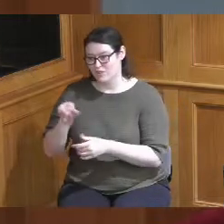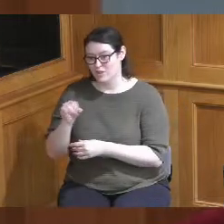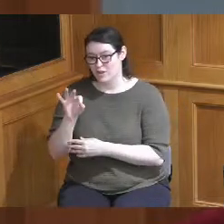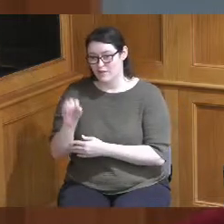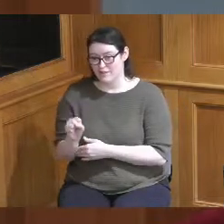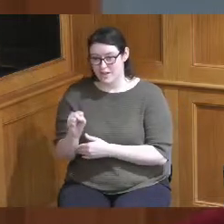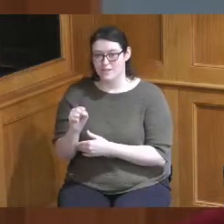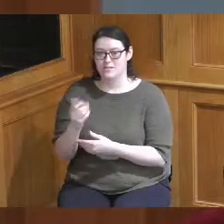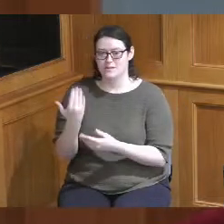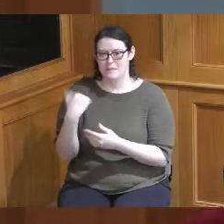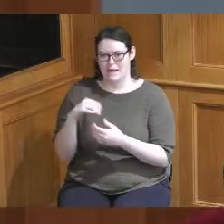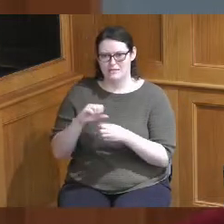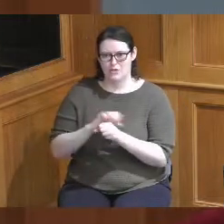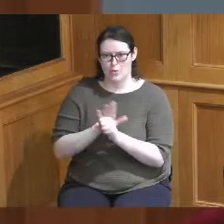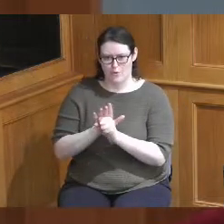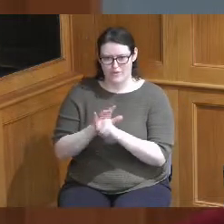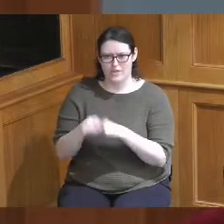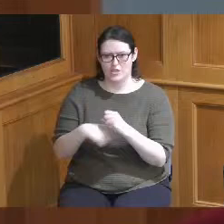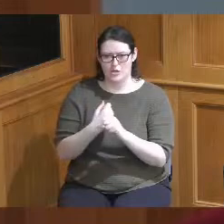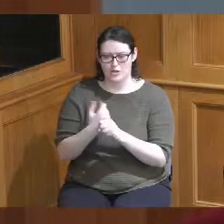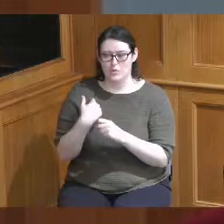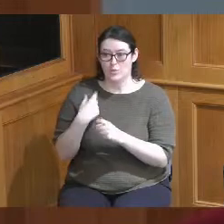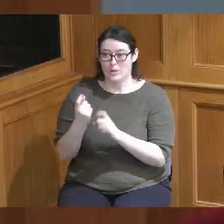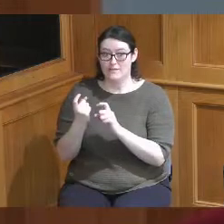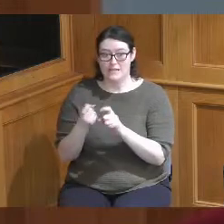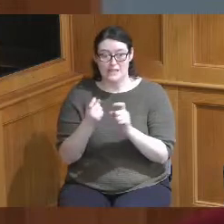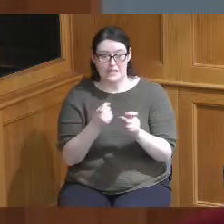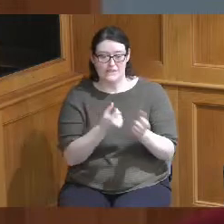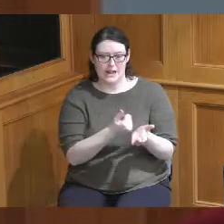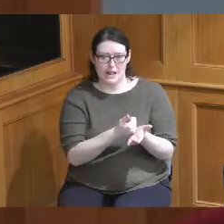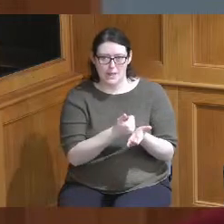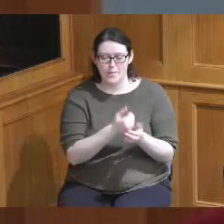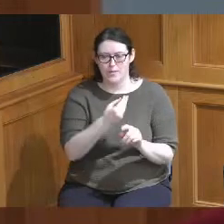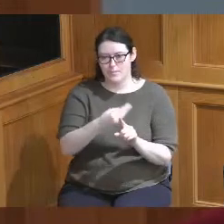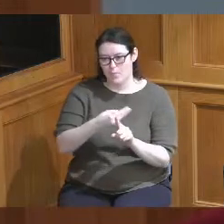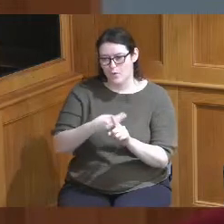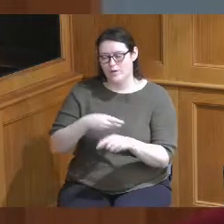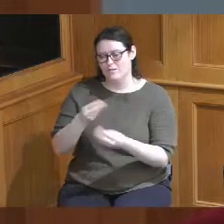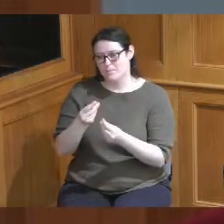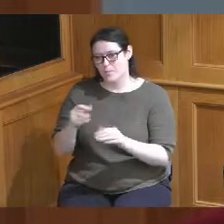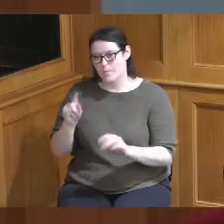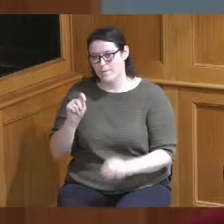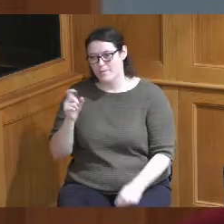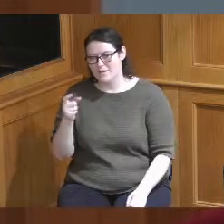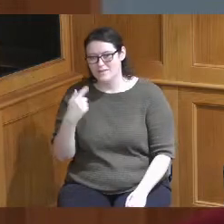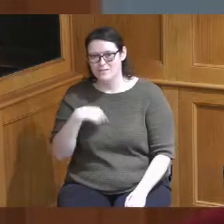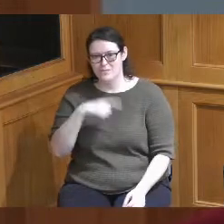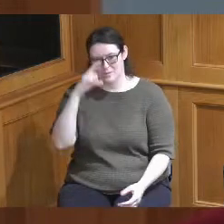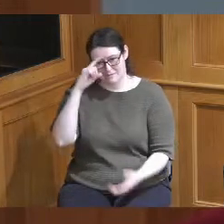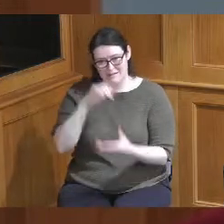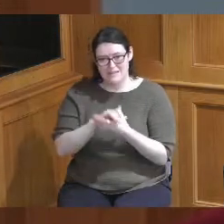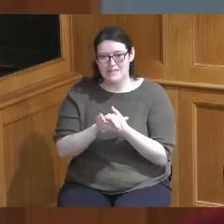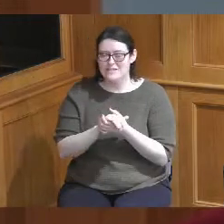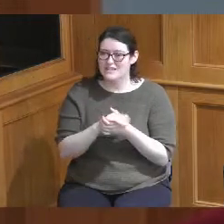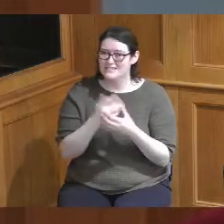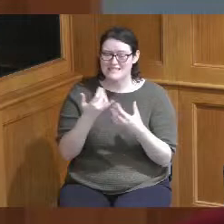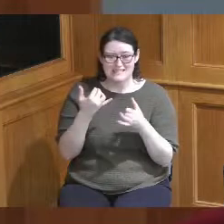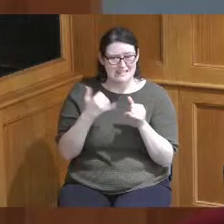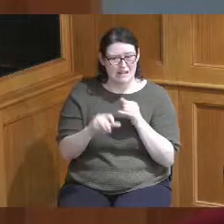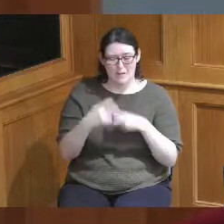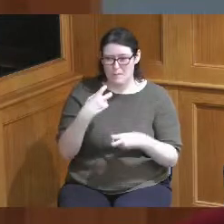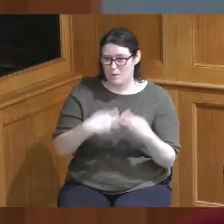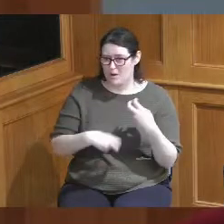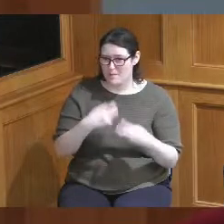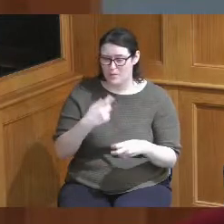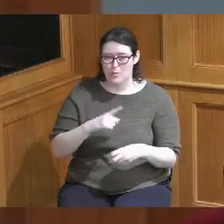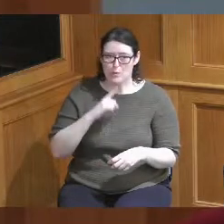pandemic years, has administered property tax and mortgage assistance. We believe that they continue to play a very vital role to being